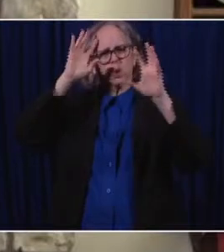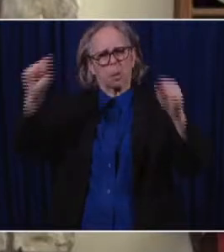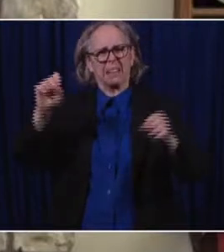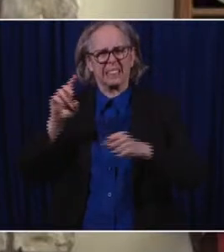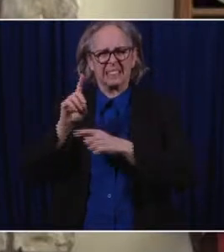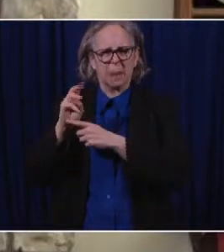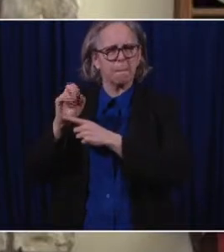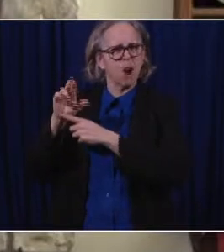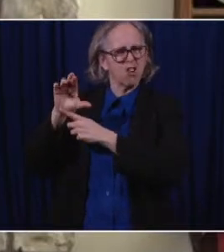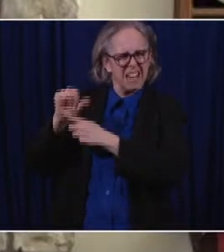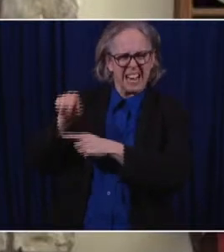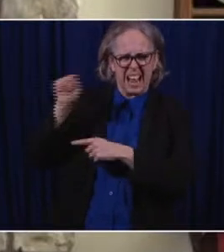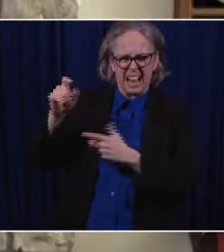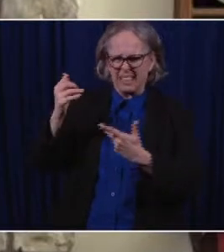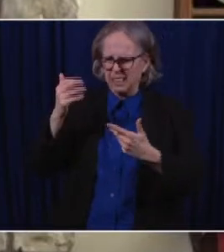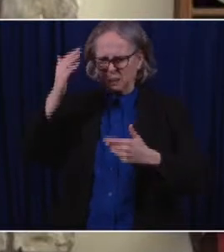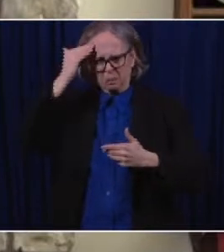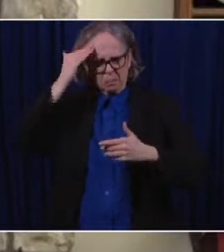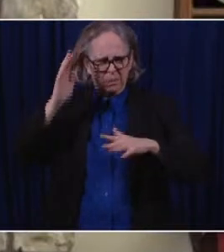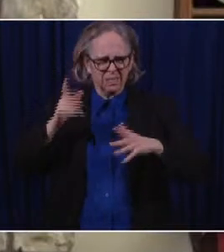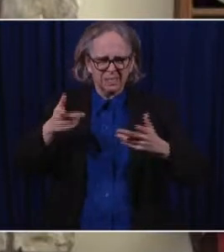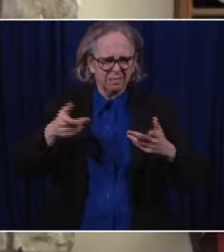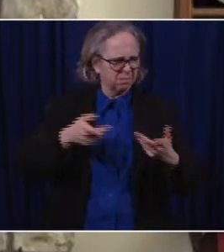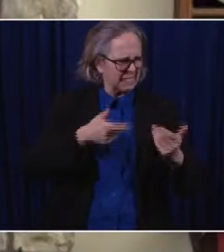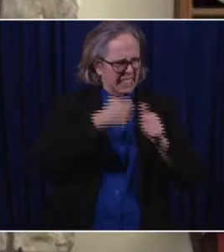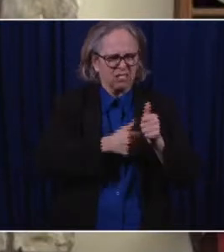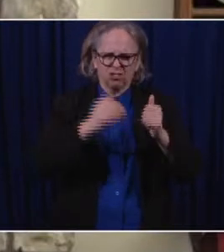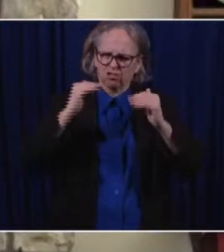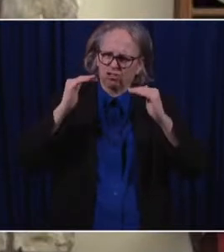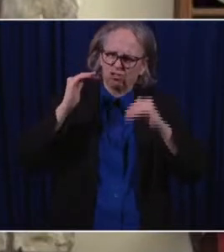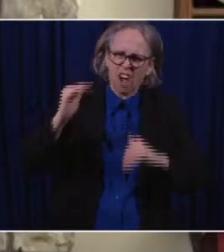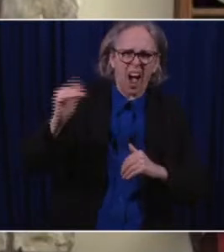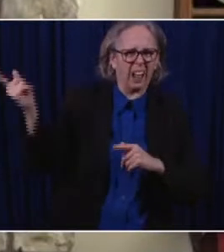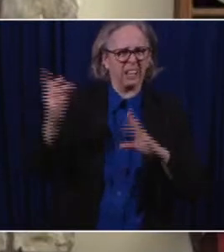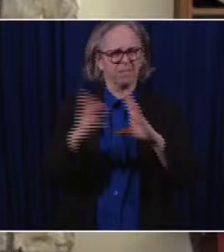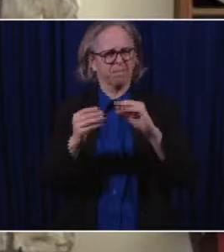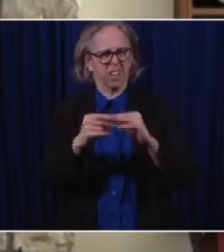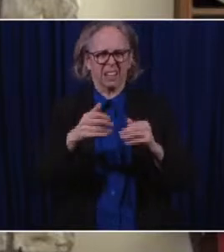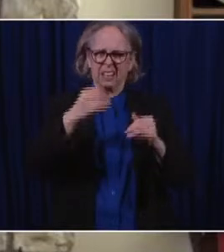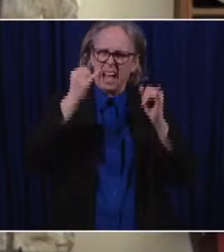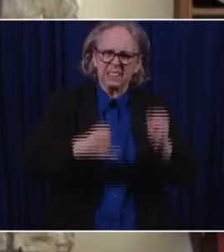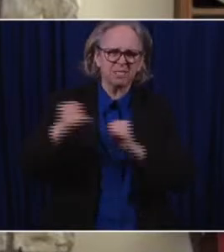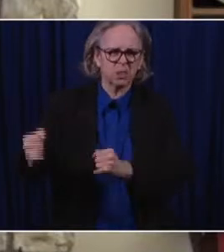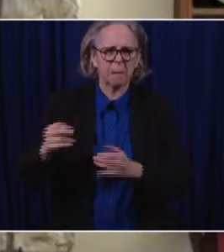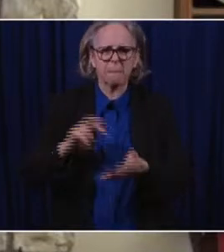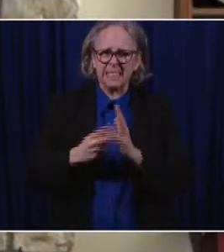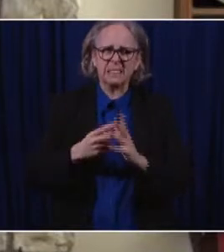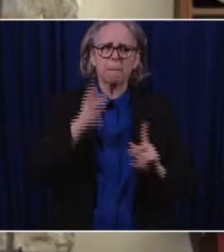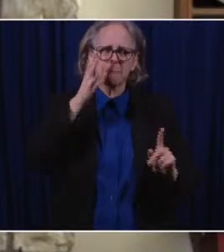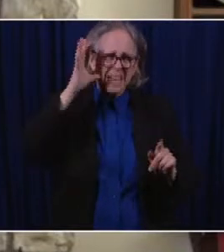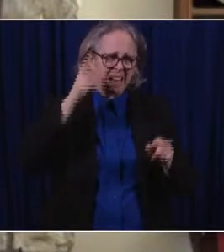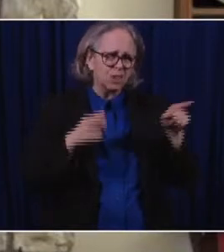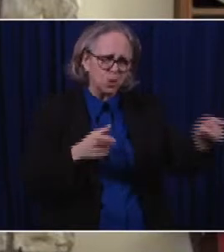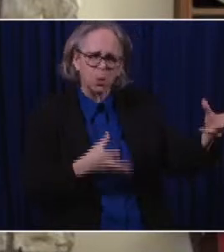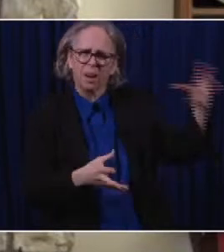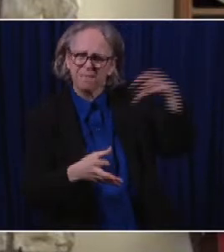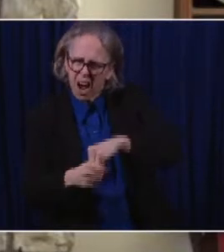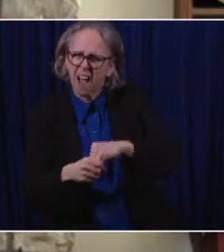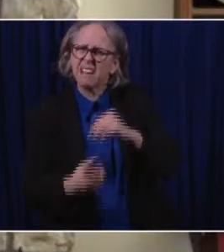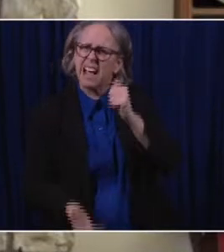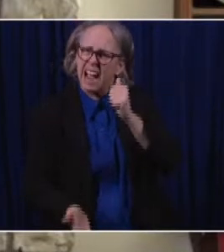different. But I'm asking the parents to be a part of this and to work with their local